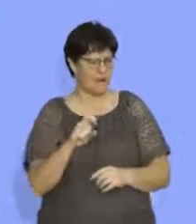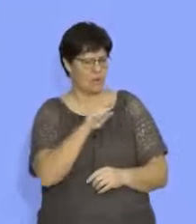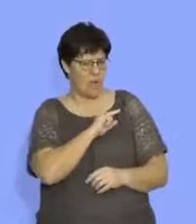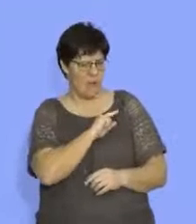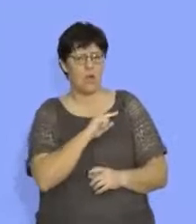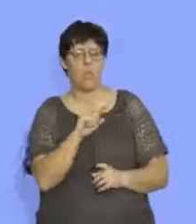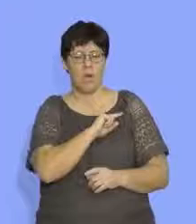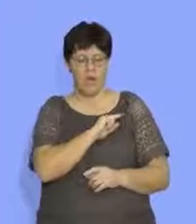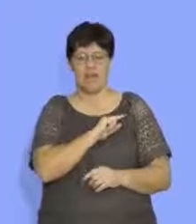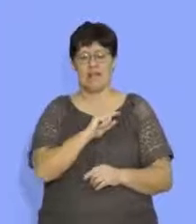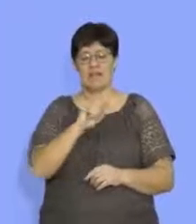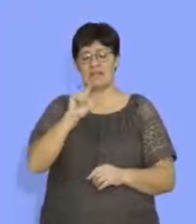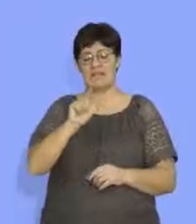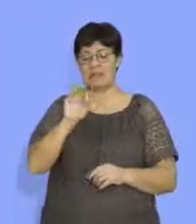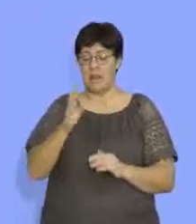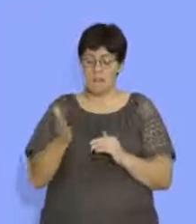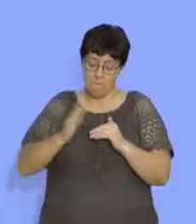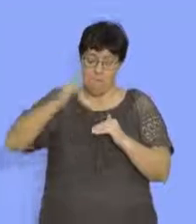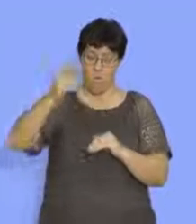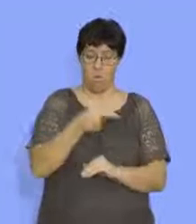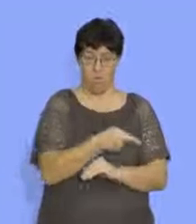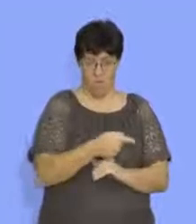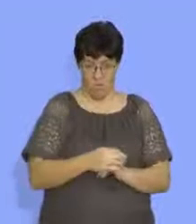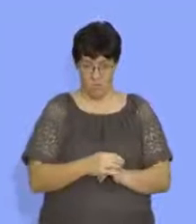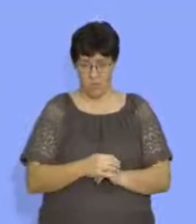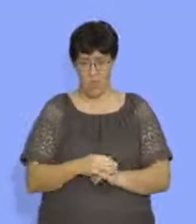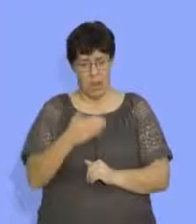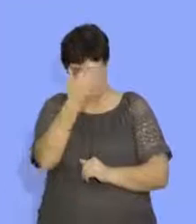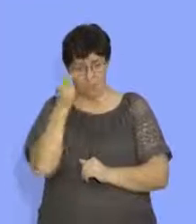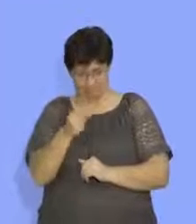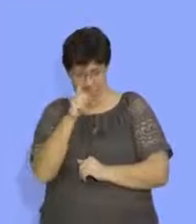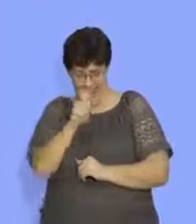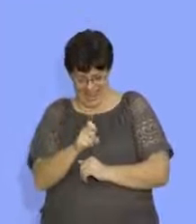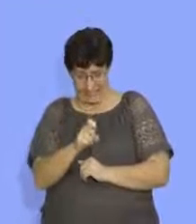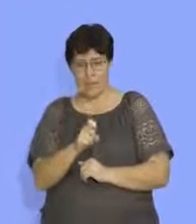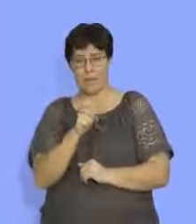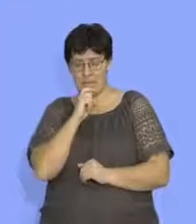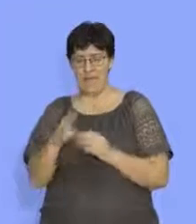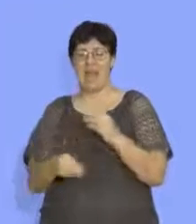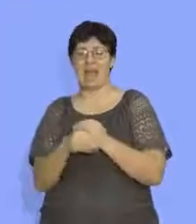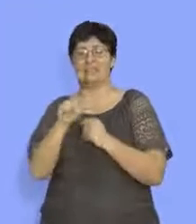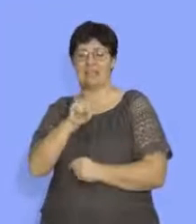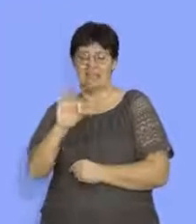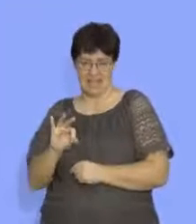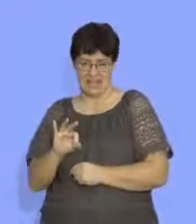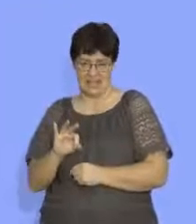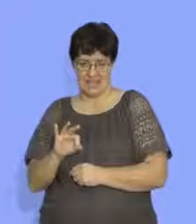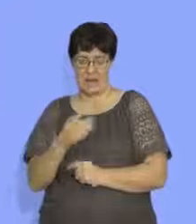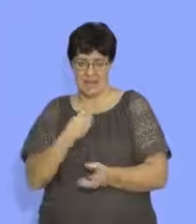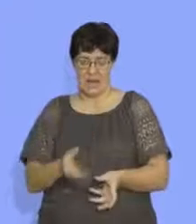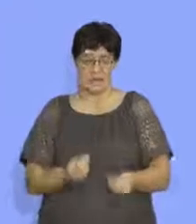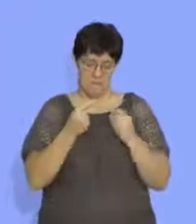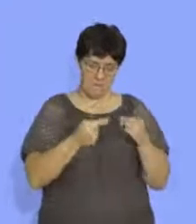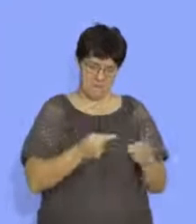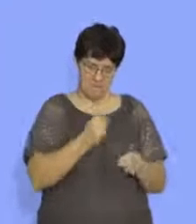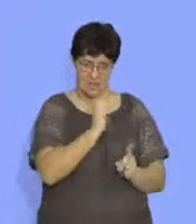is 73 more than. So it means if I know what x is, I must add 73 to it in order to